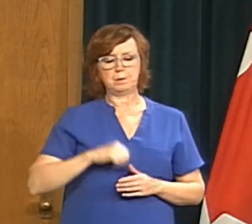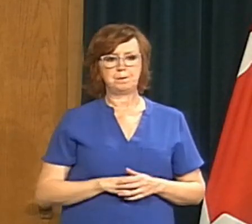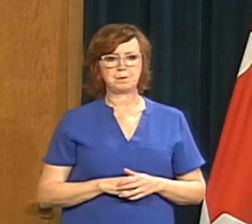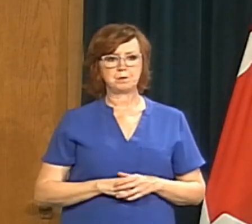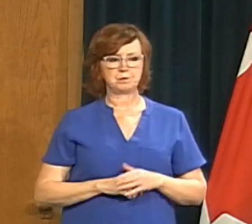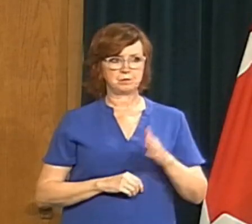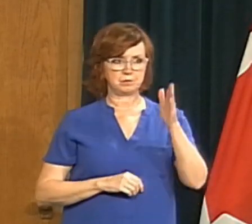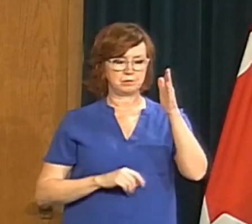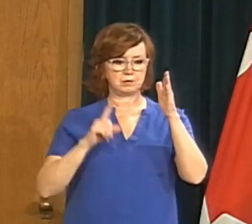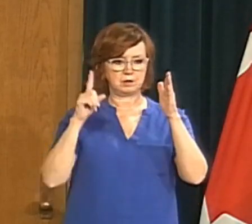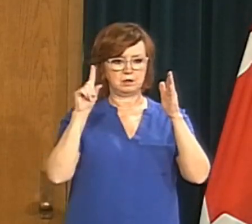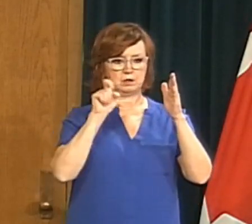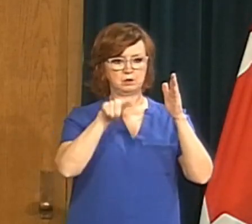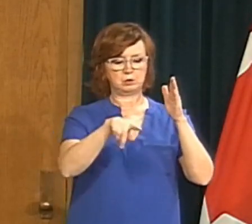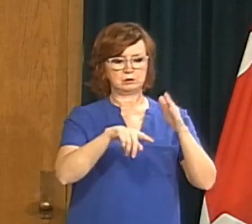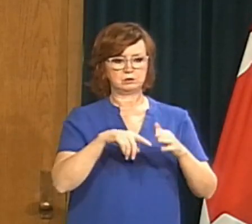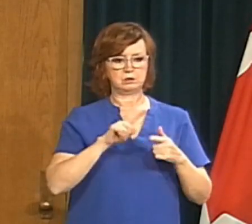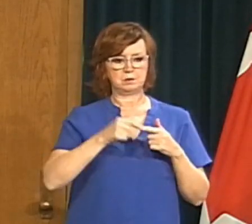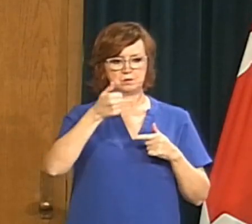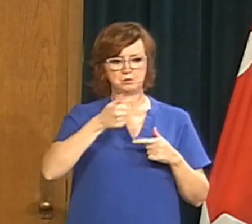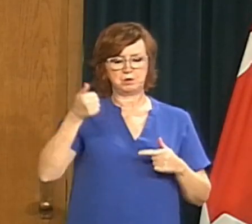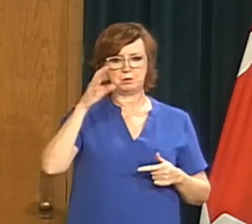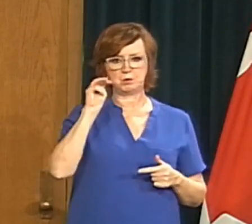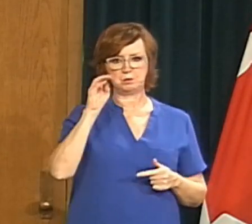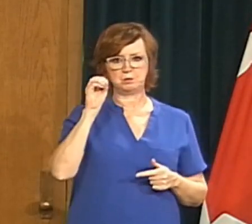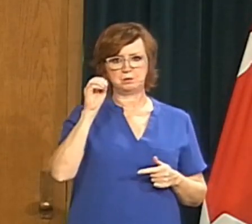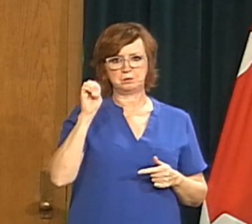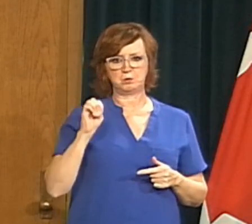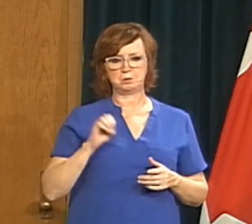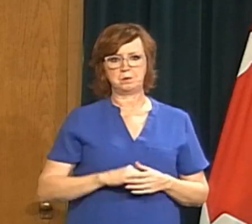Yes, this question is for the Premier.